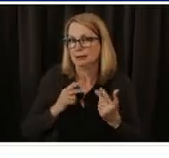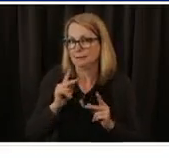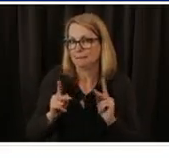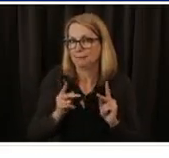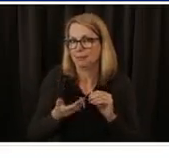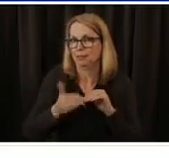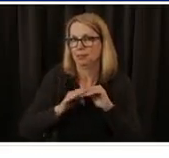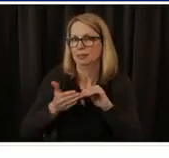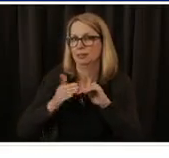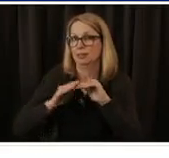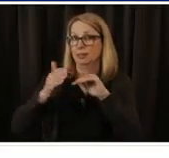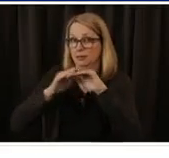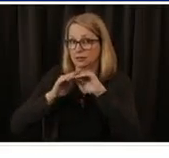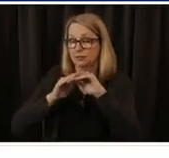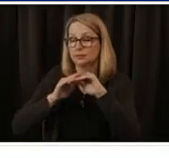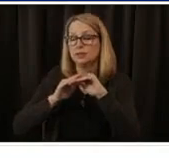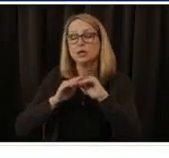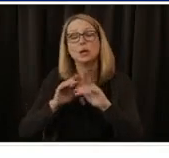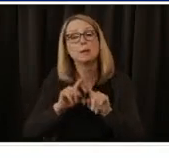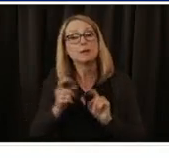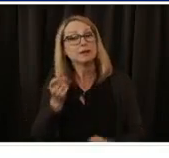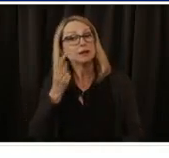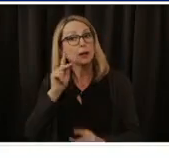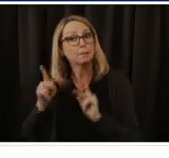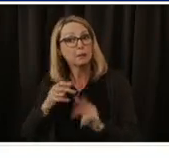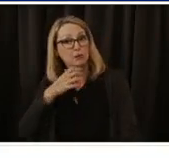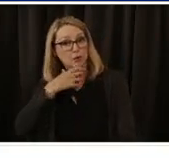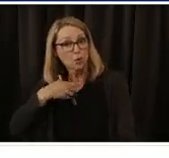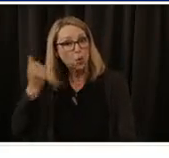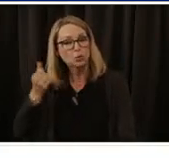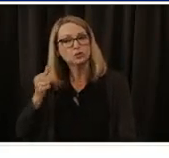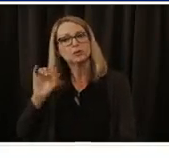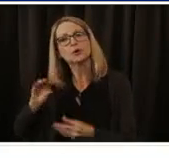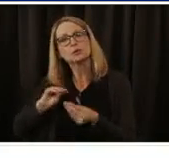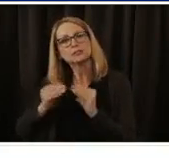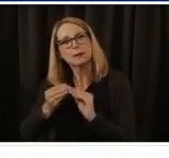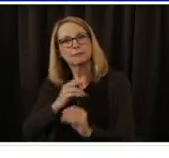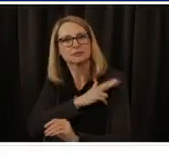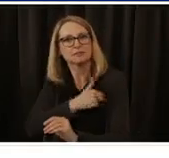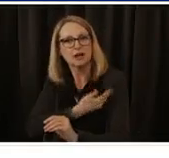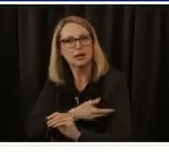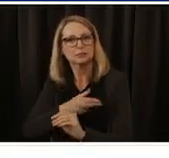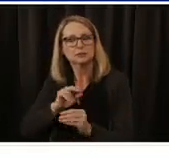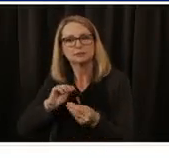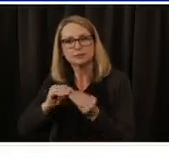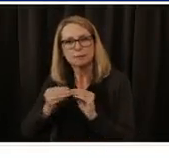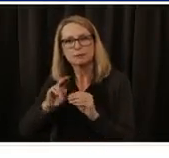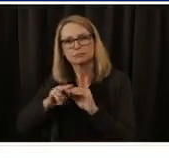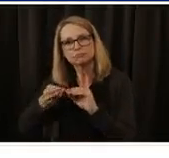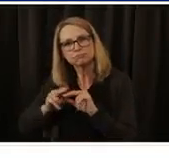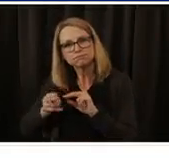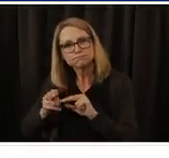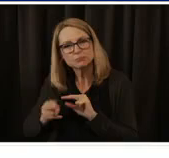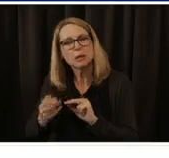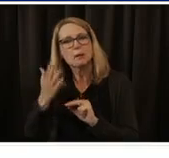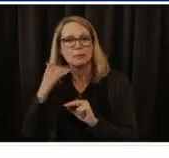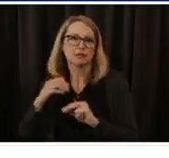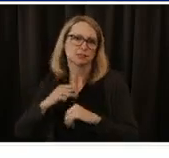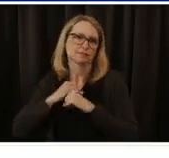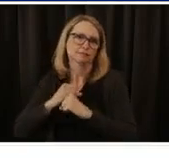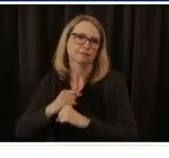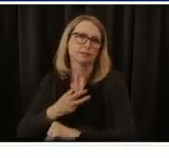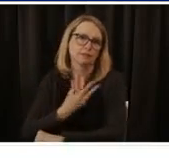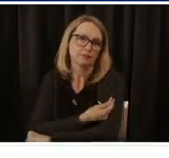Governor mentioned, we're seeing fewer hospitalizations among older age groups, those that are protected by vaccination right now. But we are seeing,